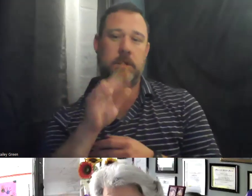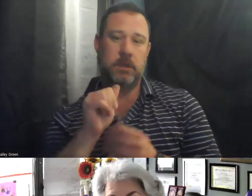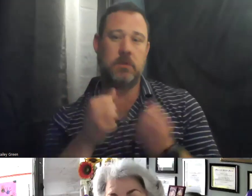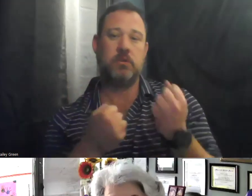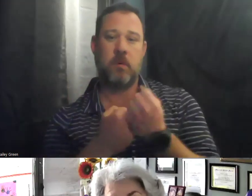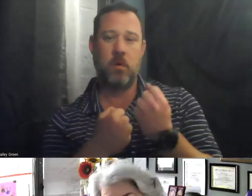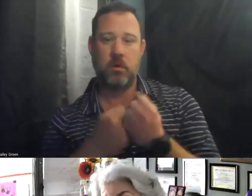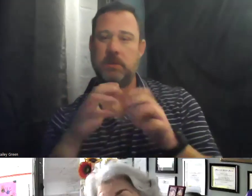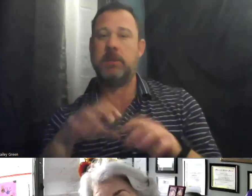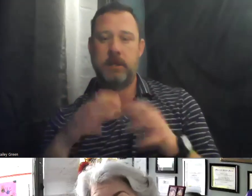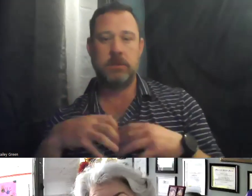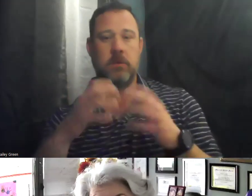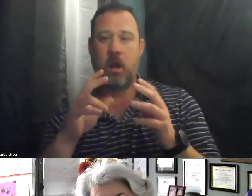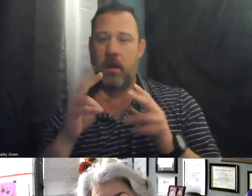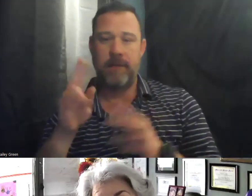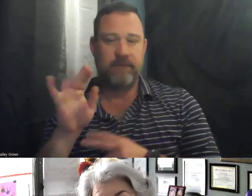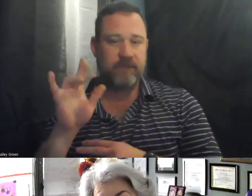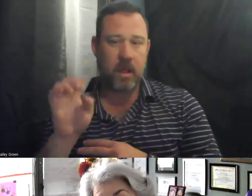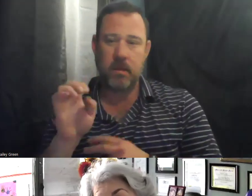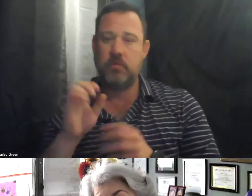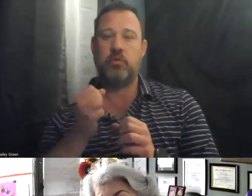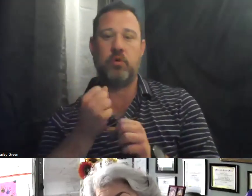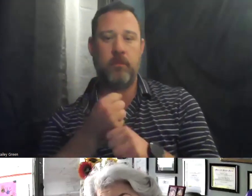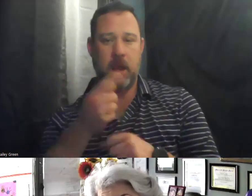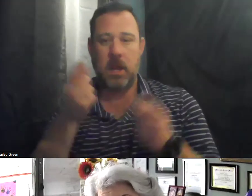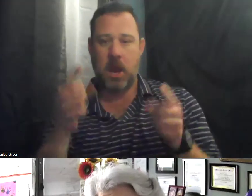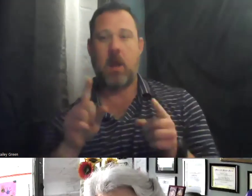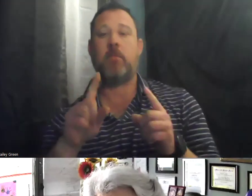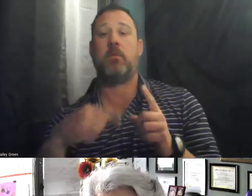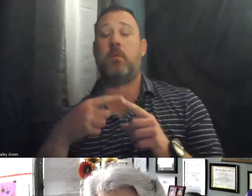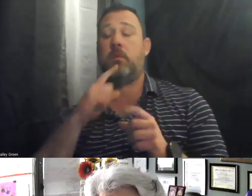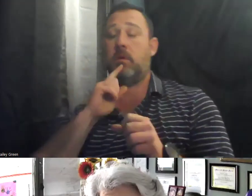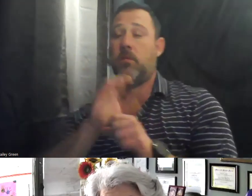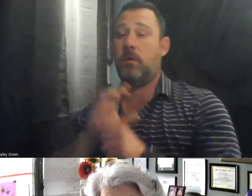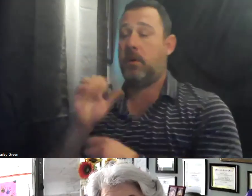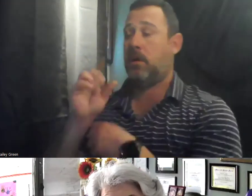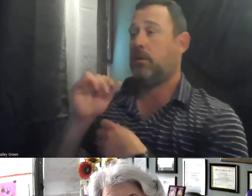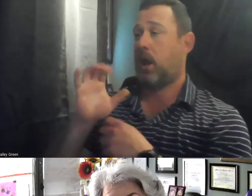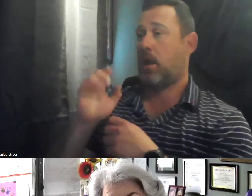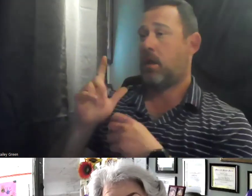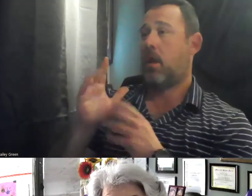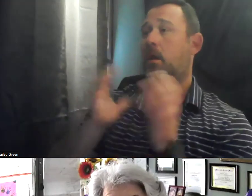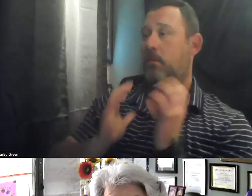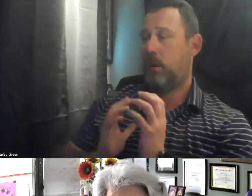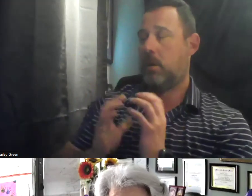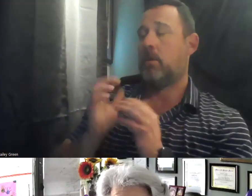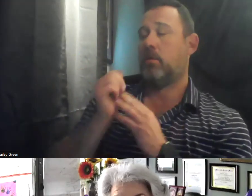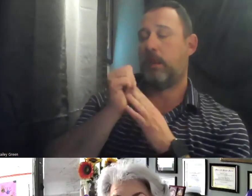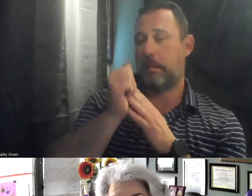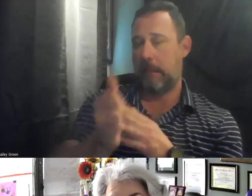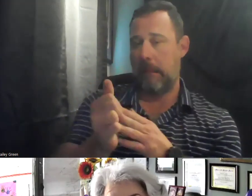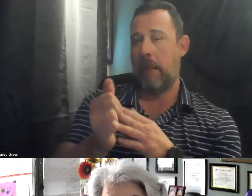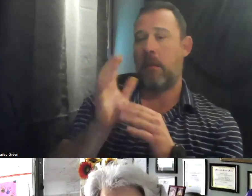it takes a village to make these things happen. And when we make a commitment, DACLAC committee as a committee to be led